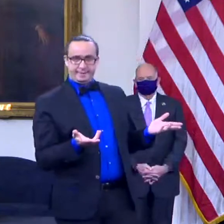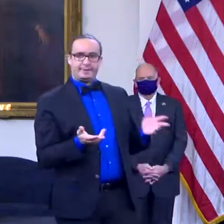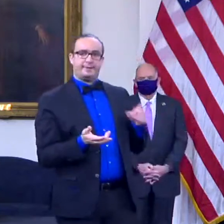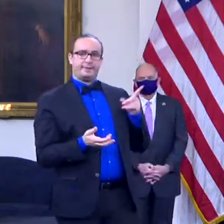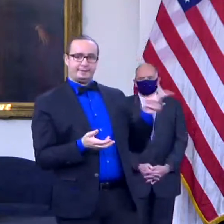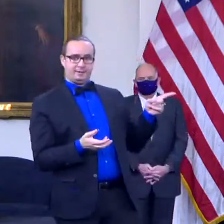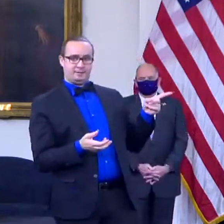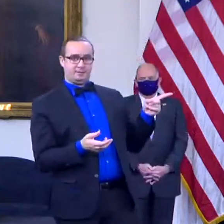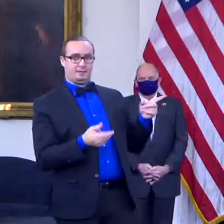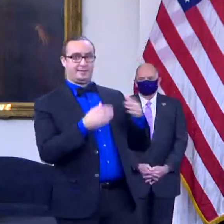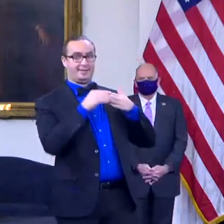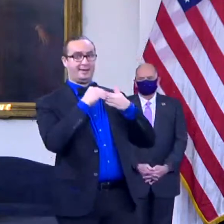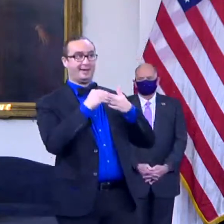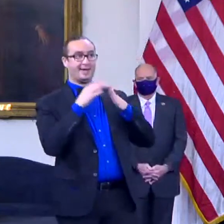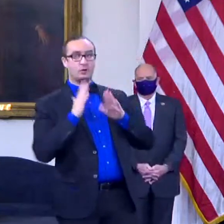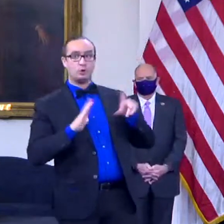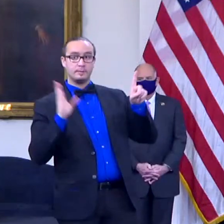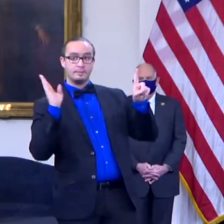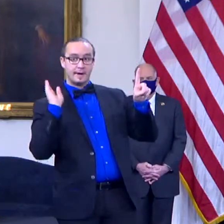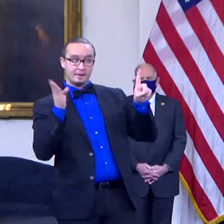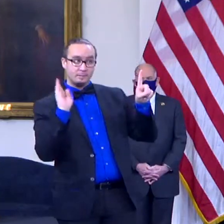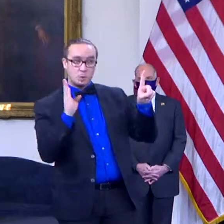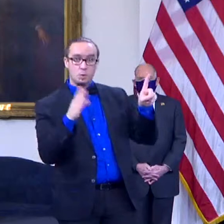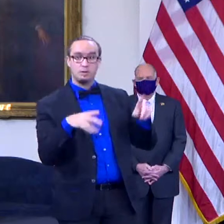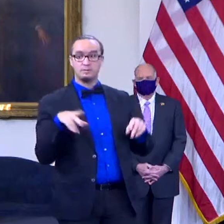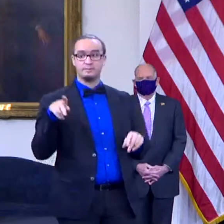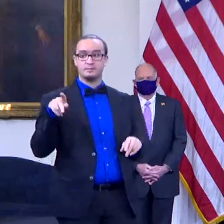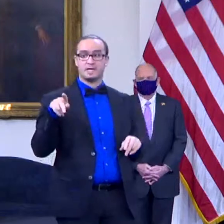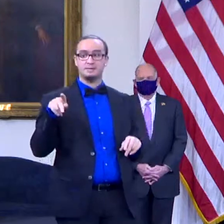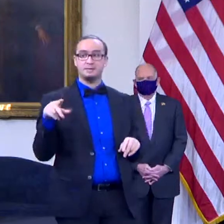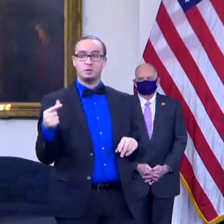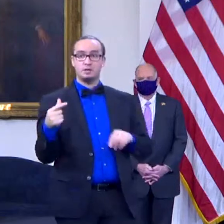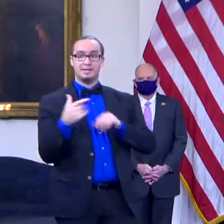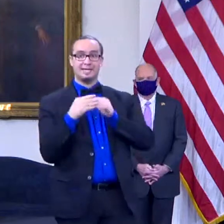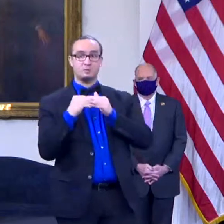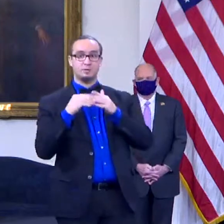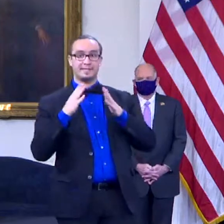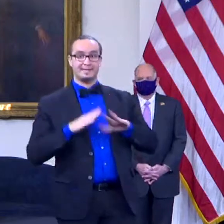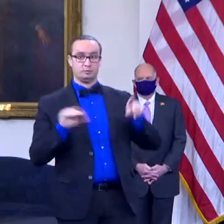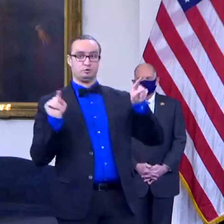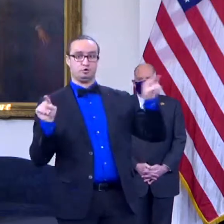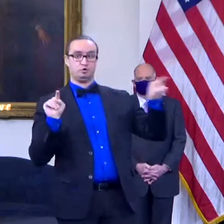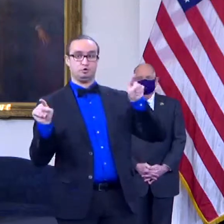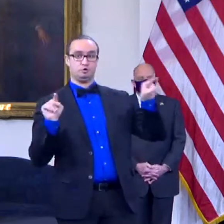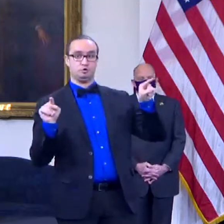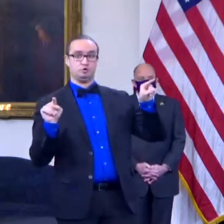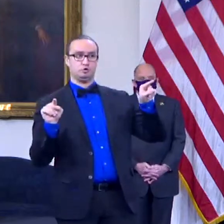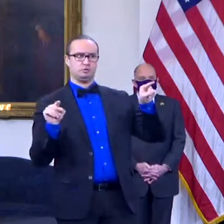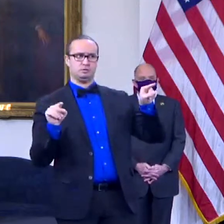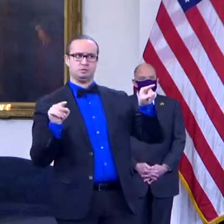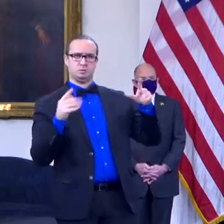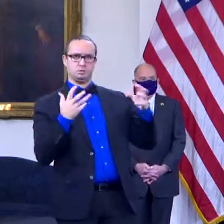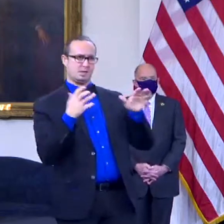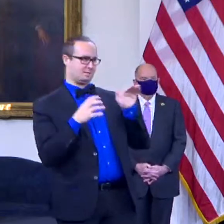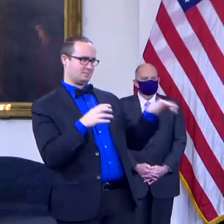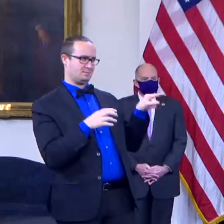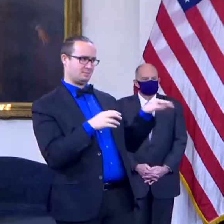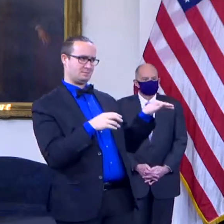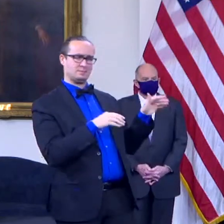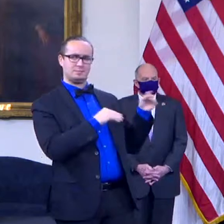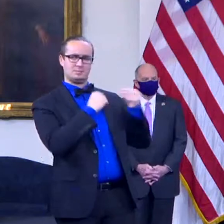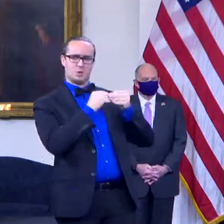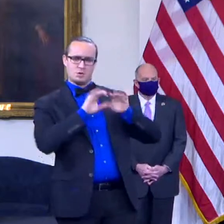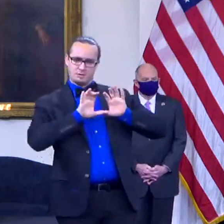to rethink how vaccine is allocated and send more to places where there are more deaths, and